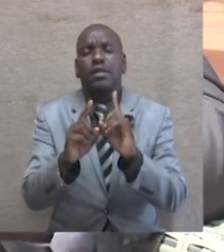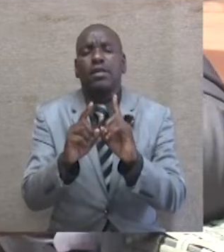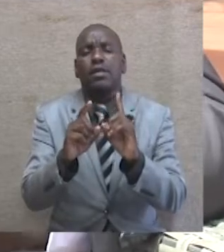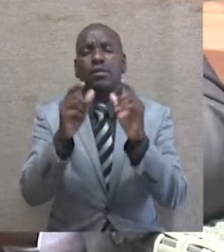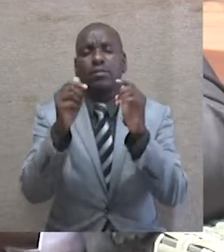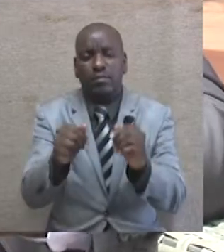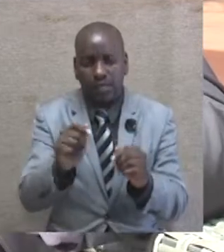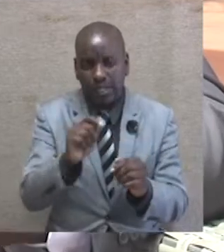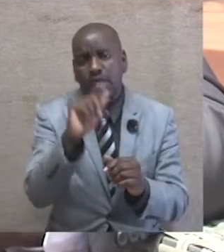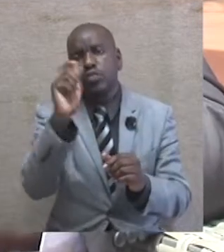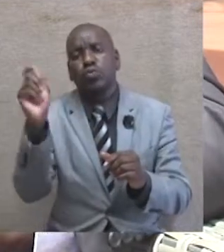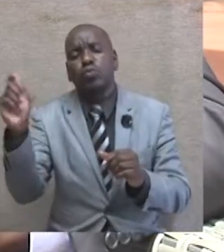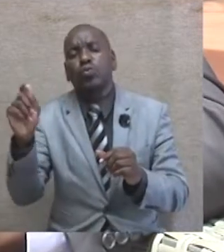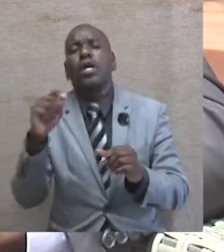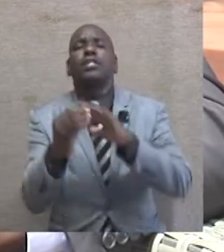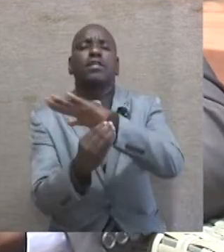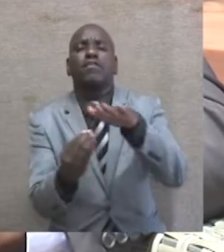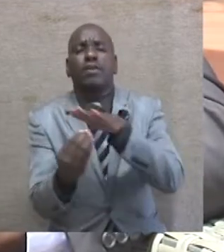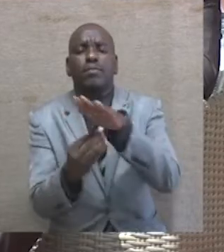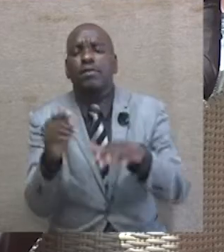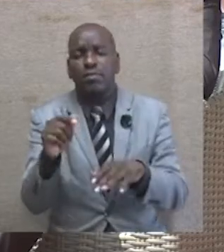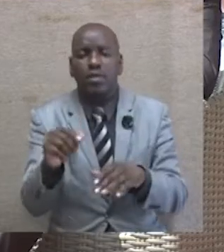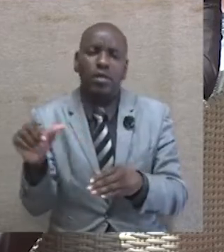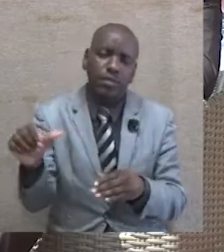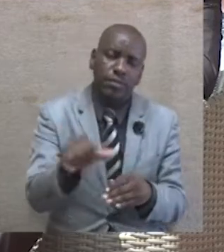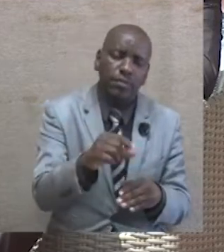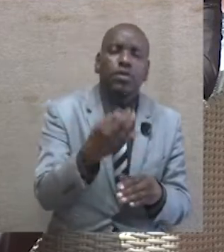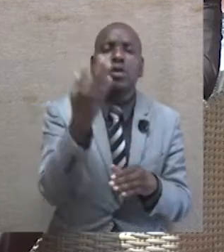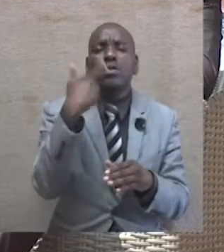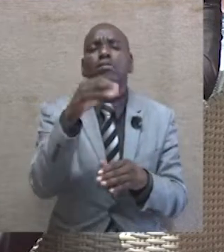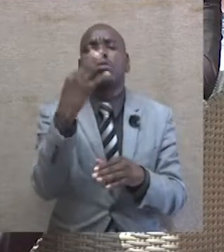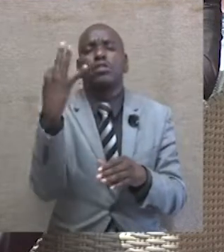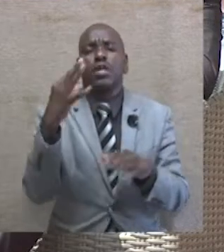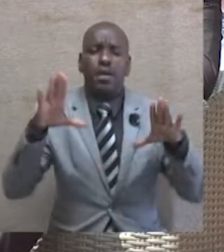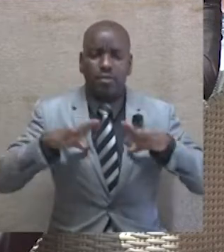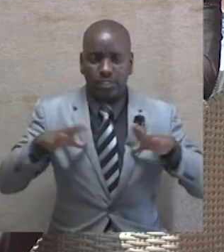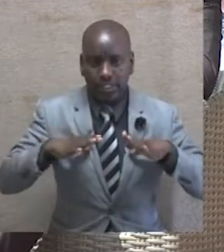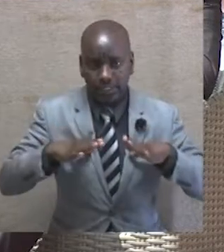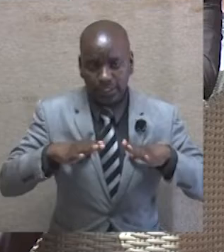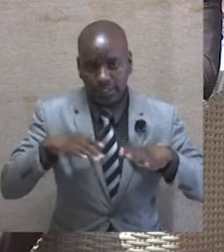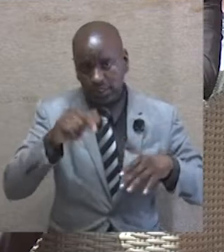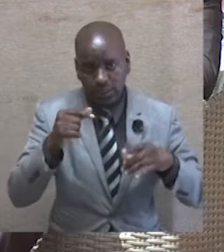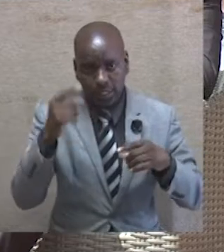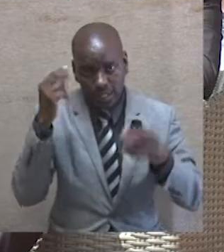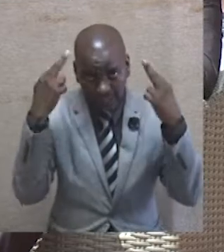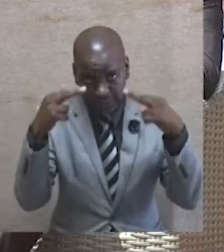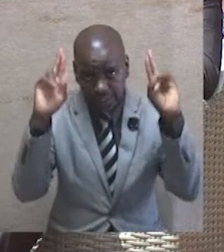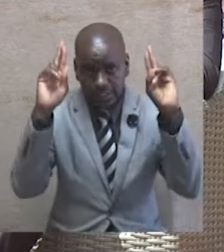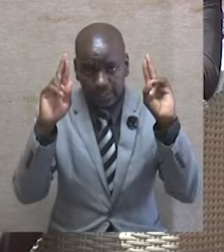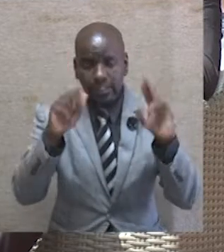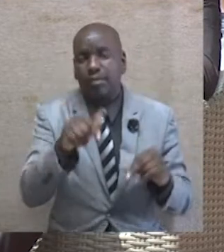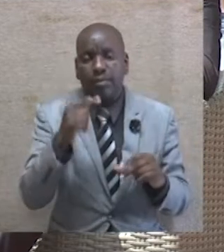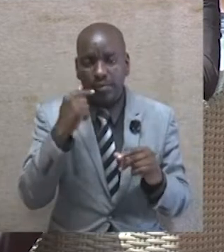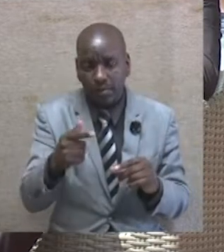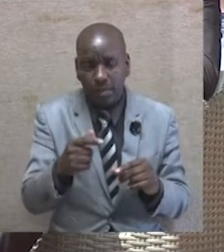of universality within schools as a social environment. Maybe you can come back to those three words. They are very important for us to